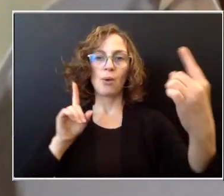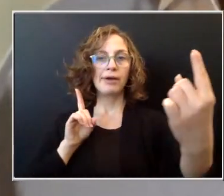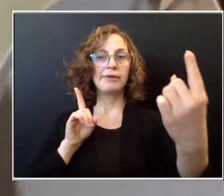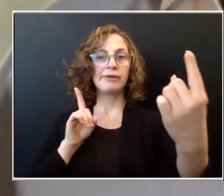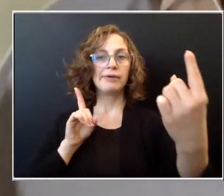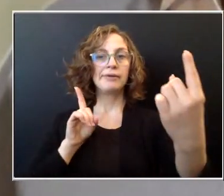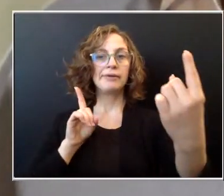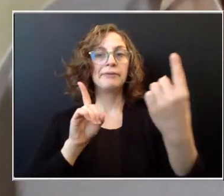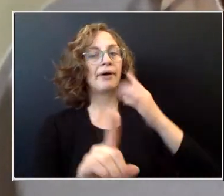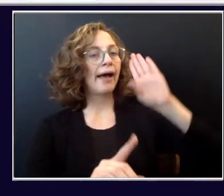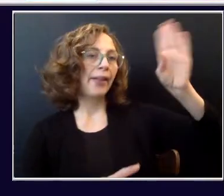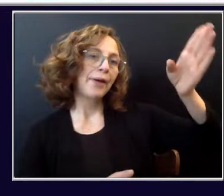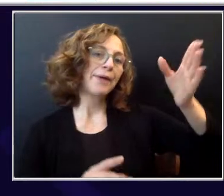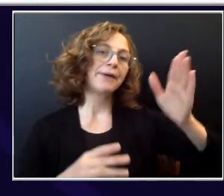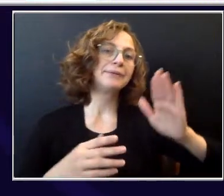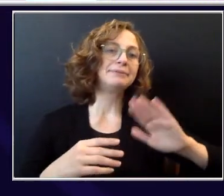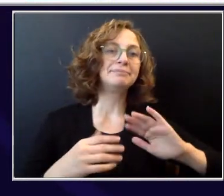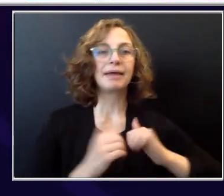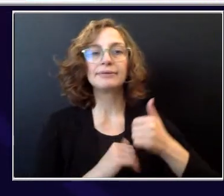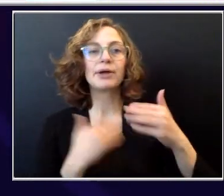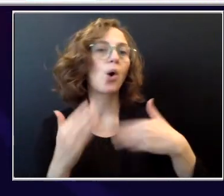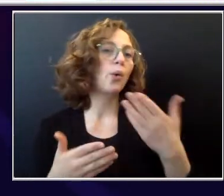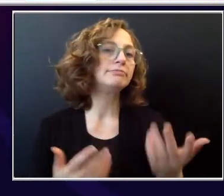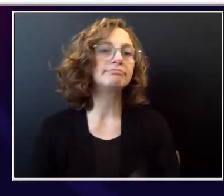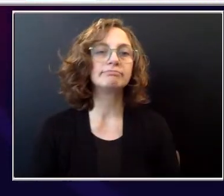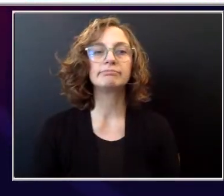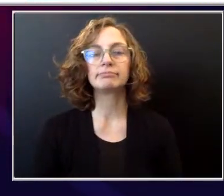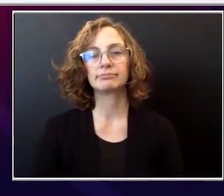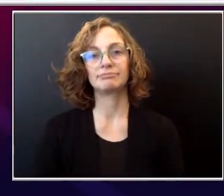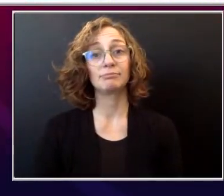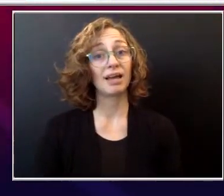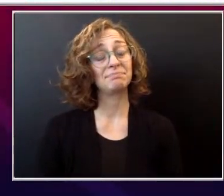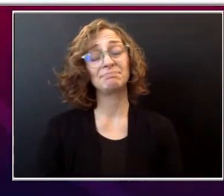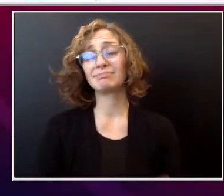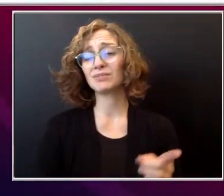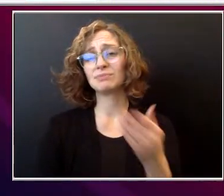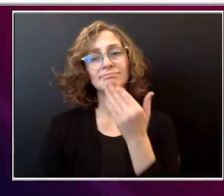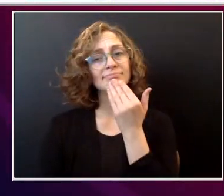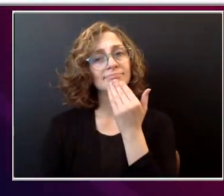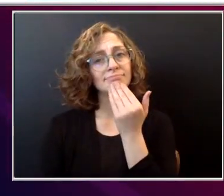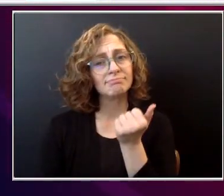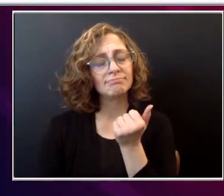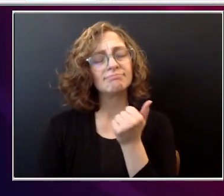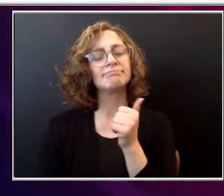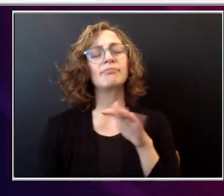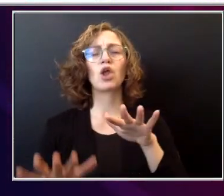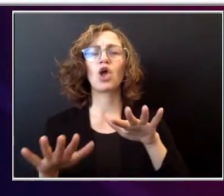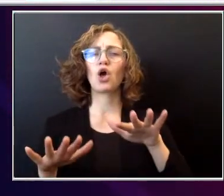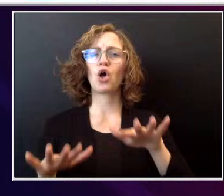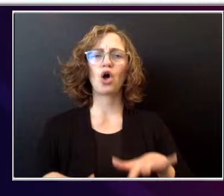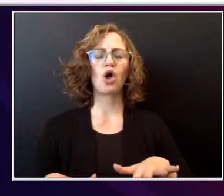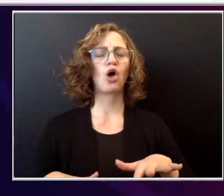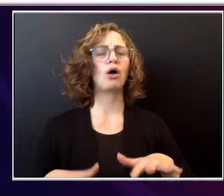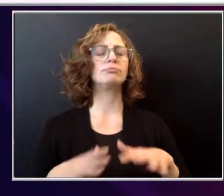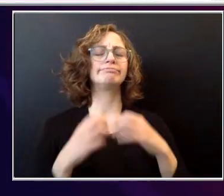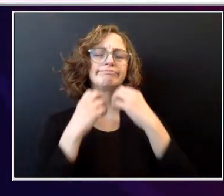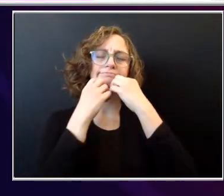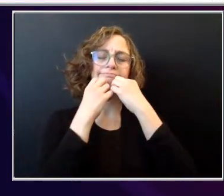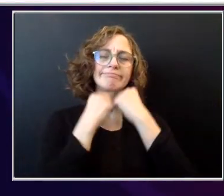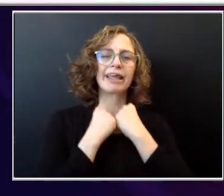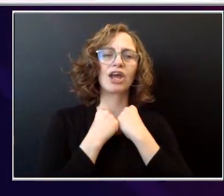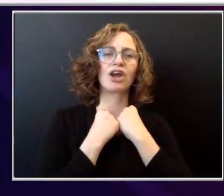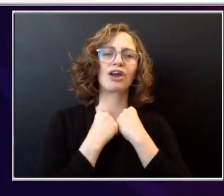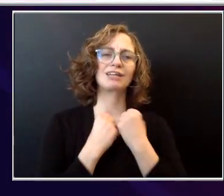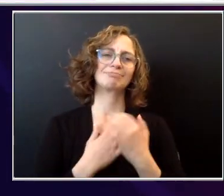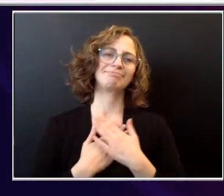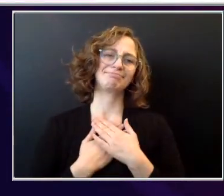yeah, and she was Jane, sweet, calm, caring. Yeah. Archie, do